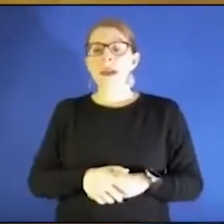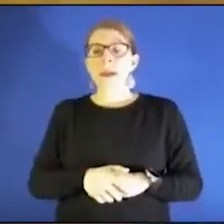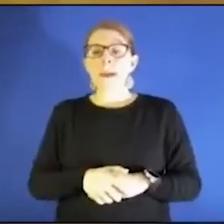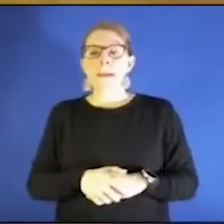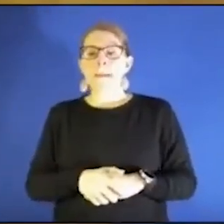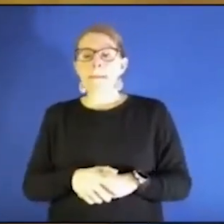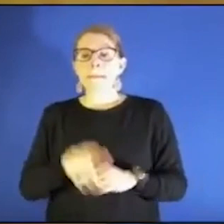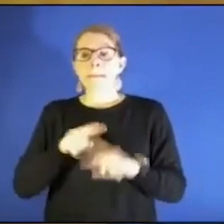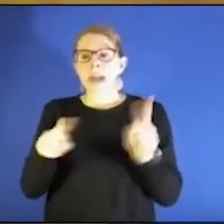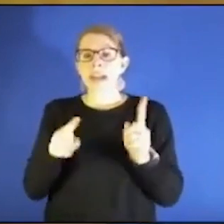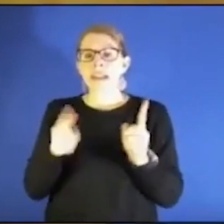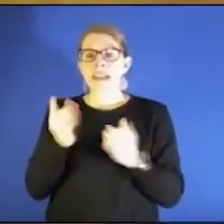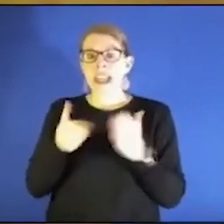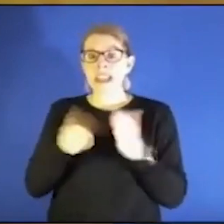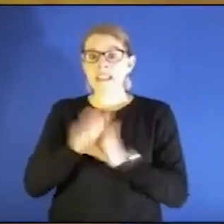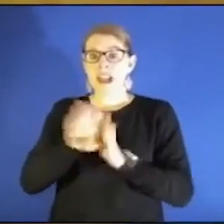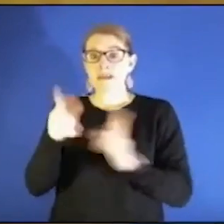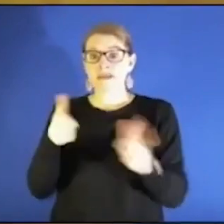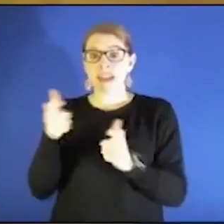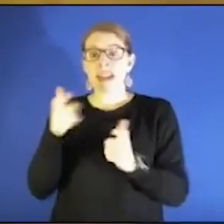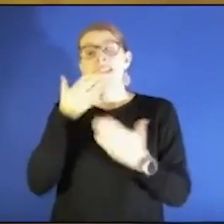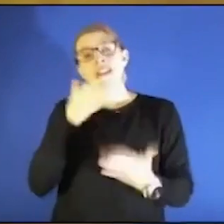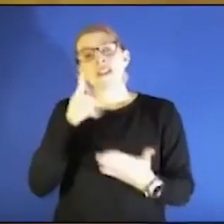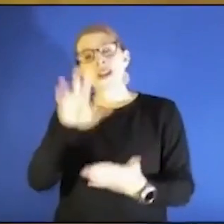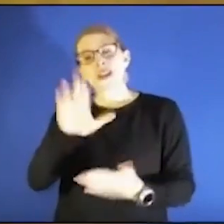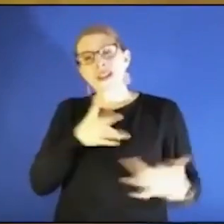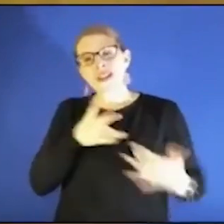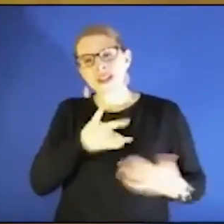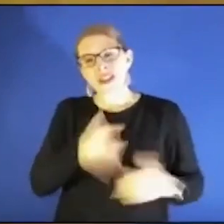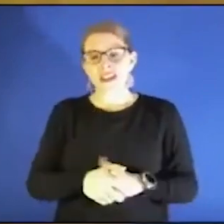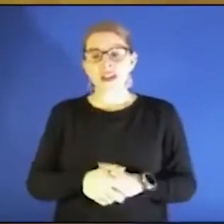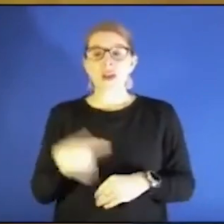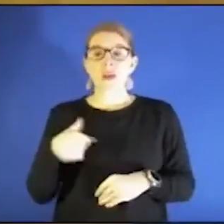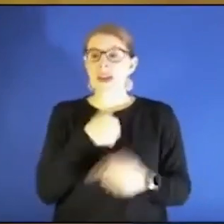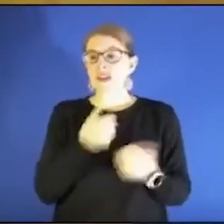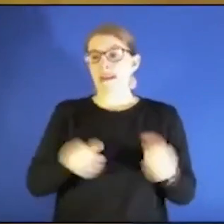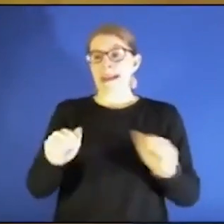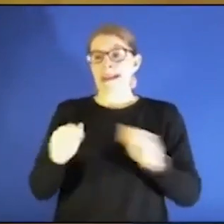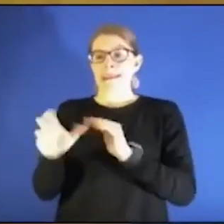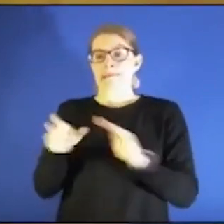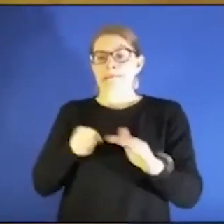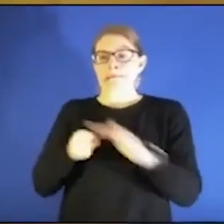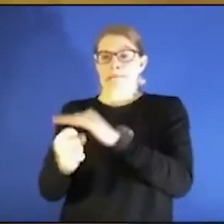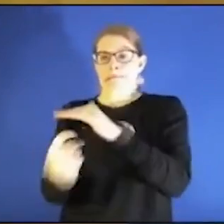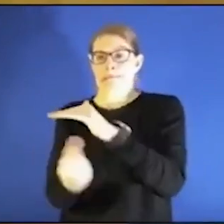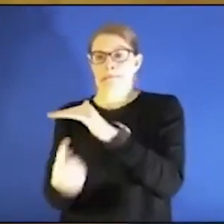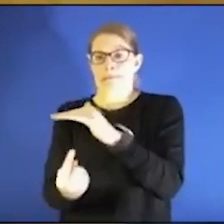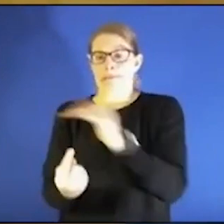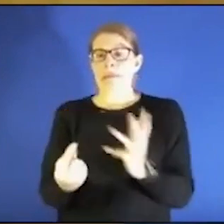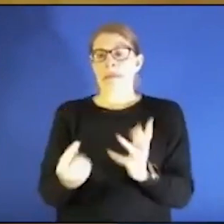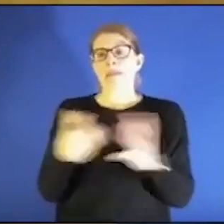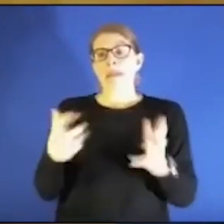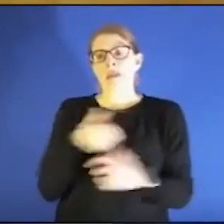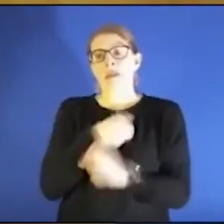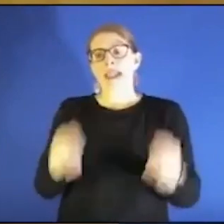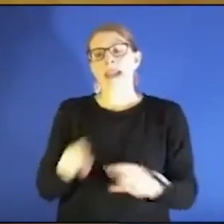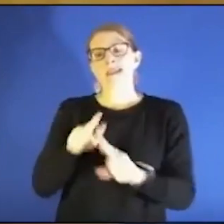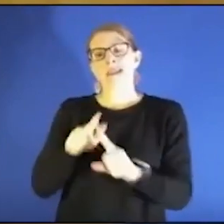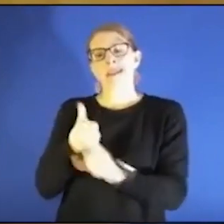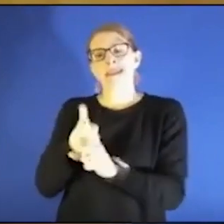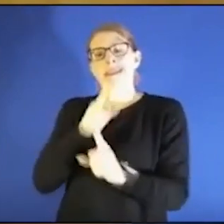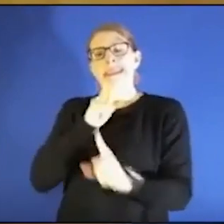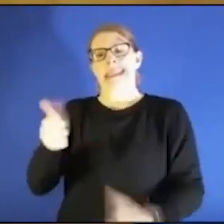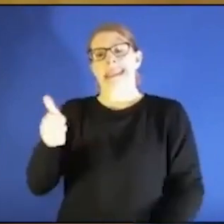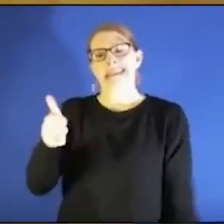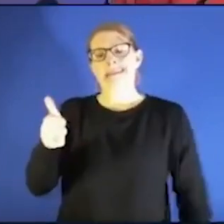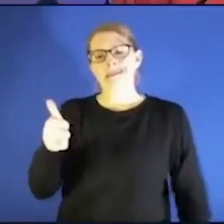closely. But thank you very much for your concern. We're just trying to isolate him to the extent that we can. But he's 10 years old, so, it's a little